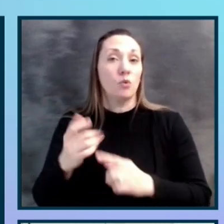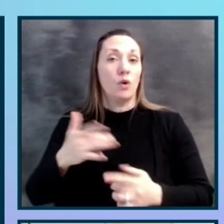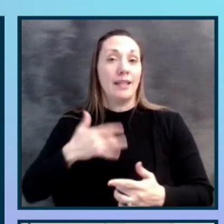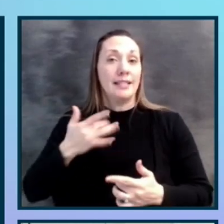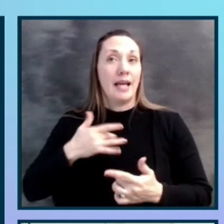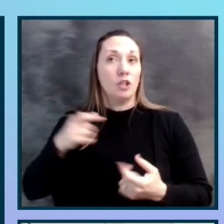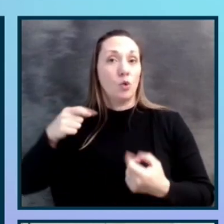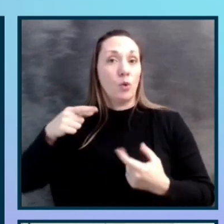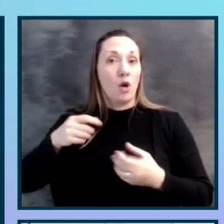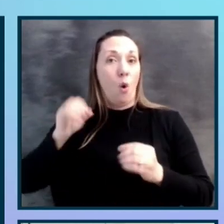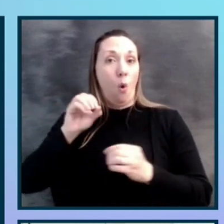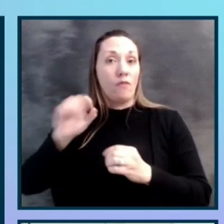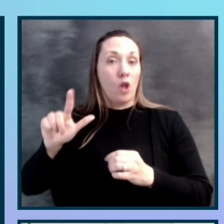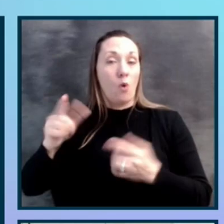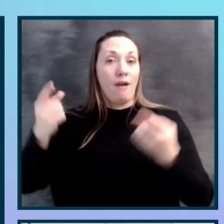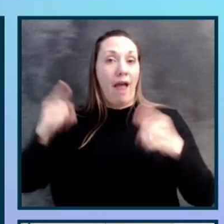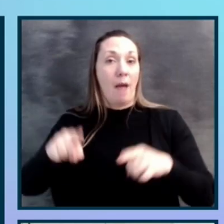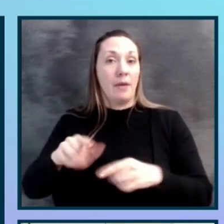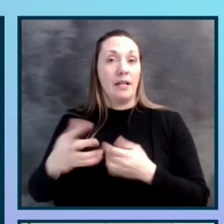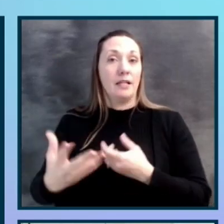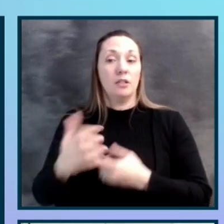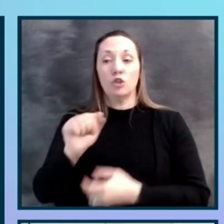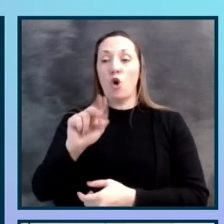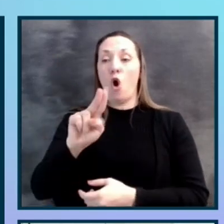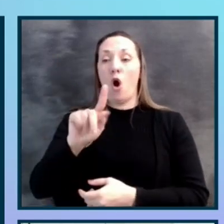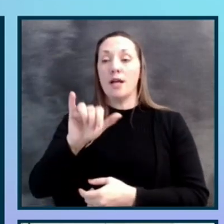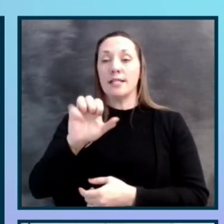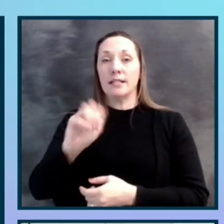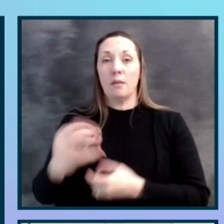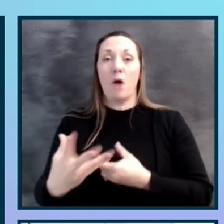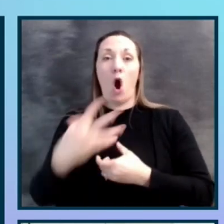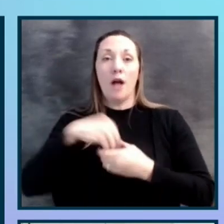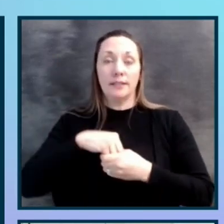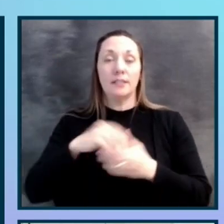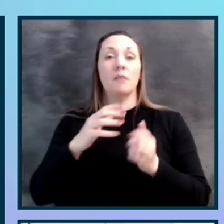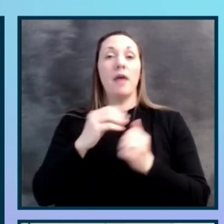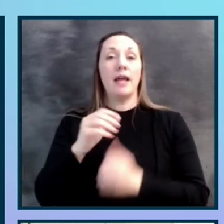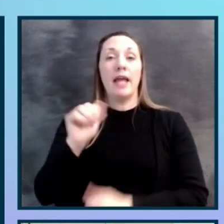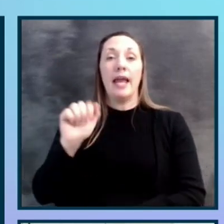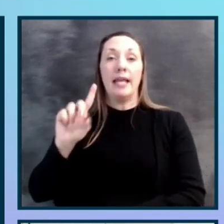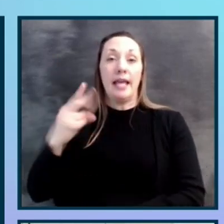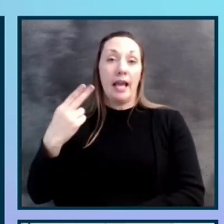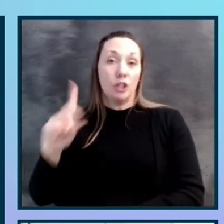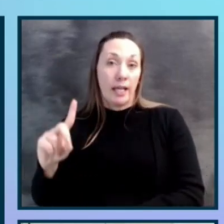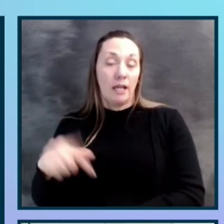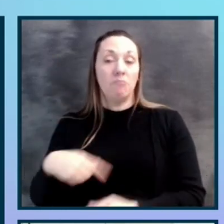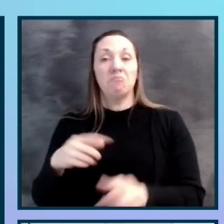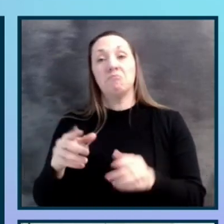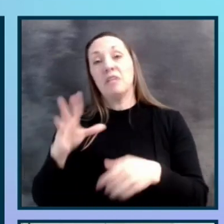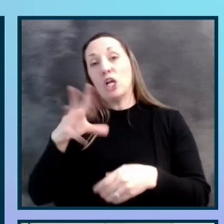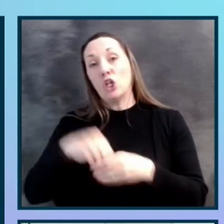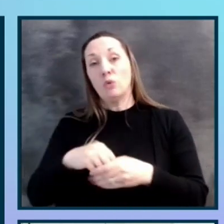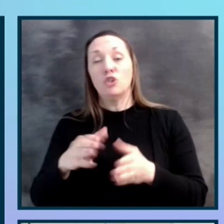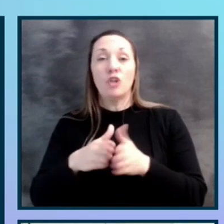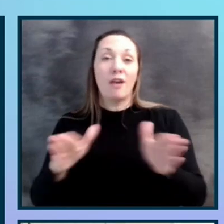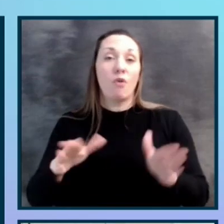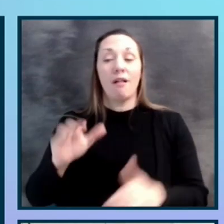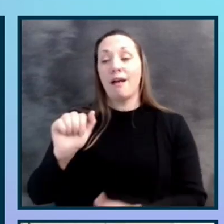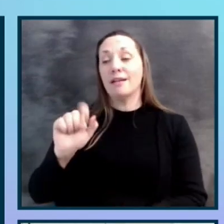happen often is autism and ADHD. It also includes stuff like generalized anxiety disorder